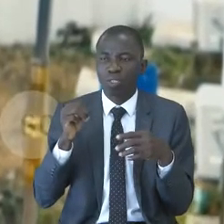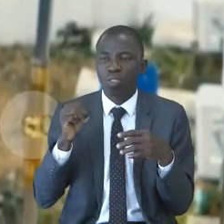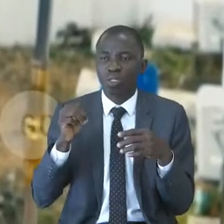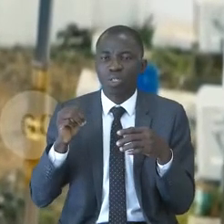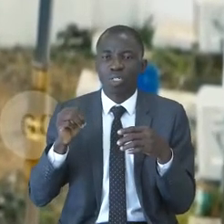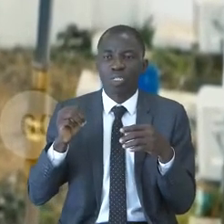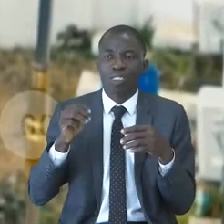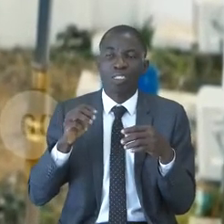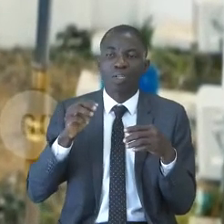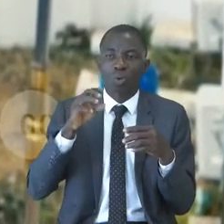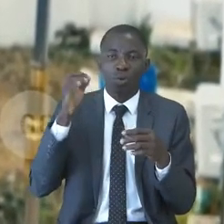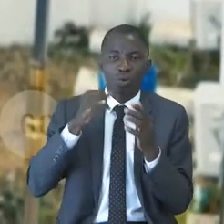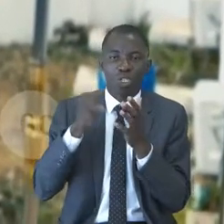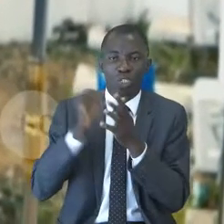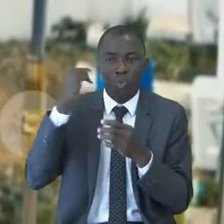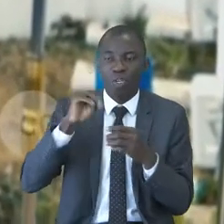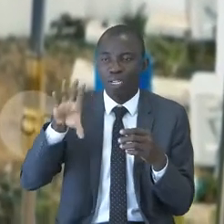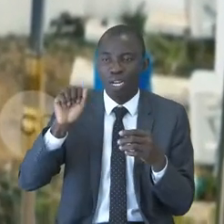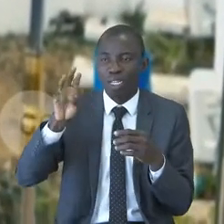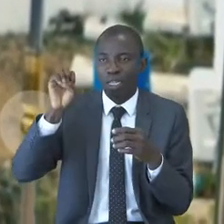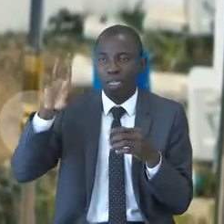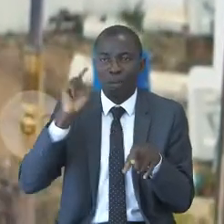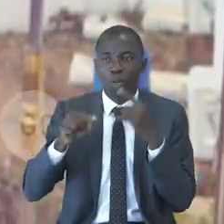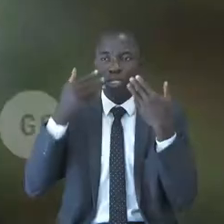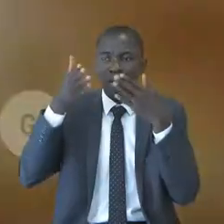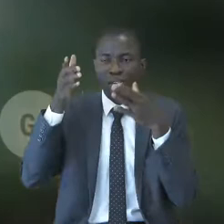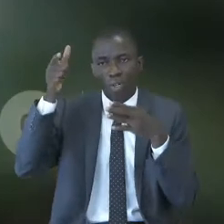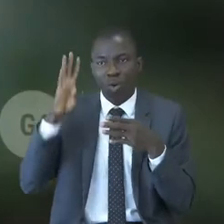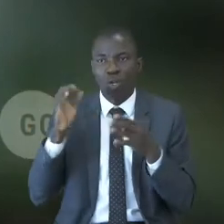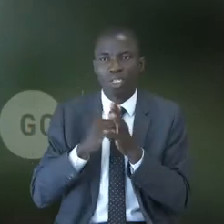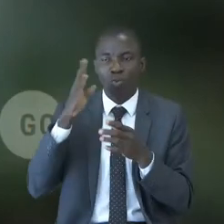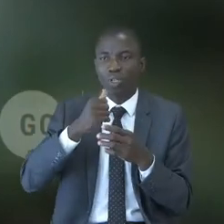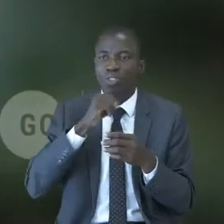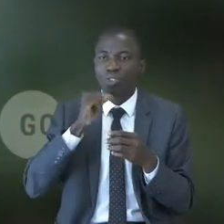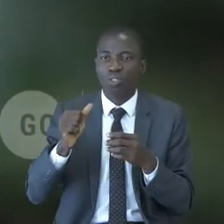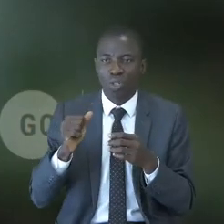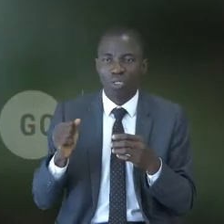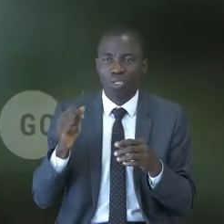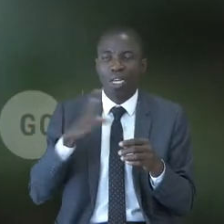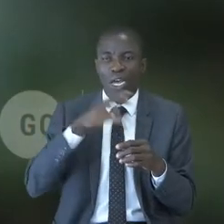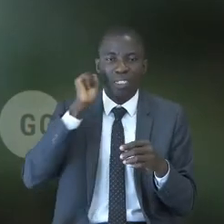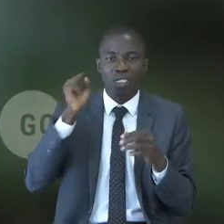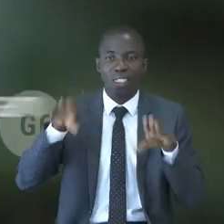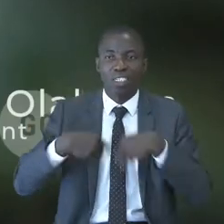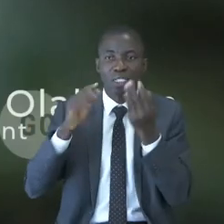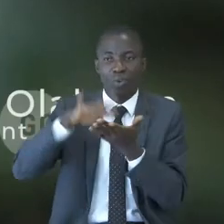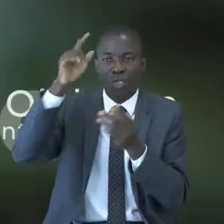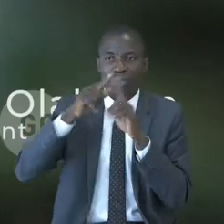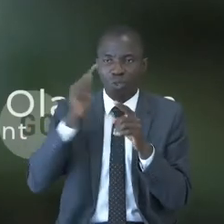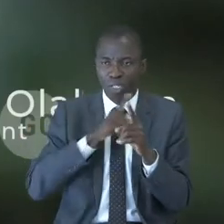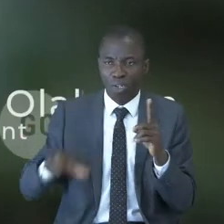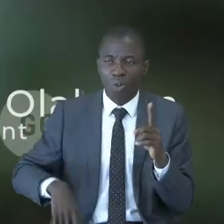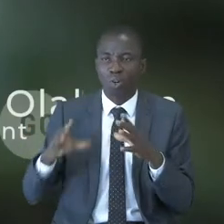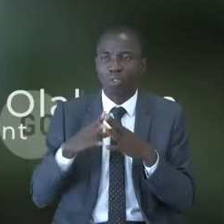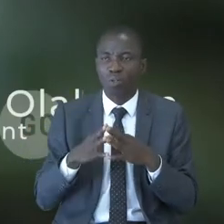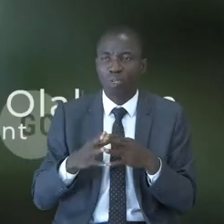was not. I was told it's a chronic infection on my right breast. A recurrent areolar infection,